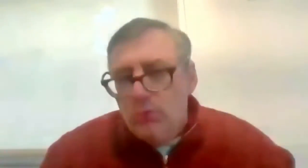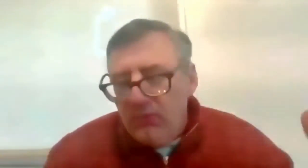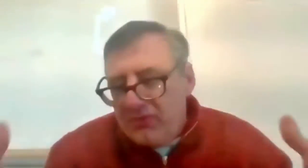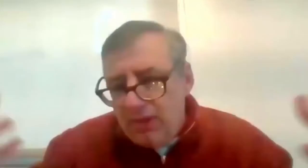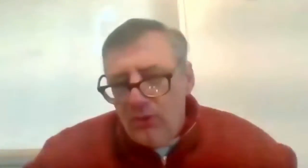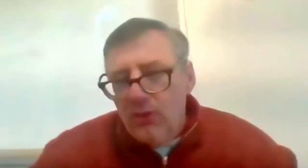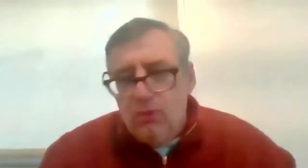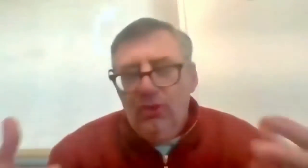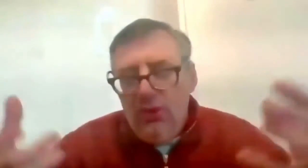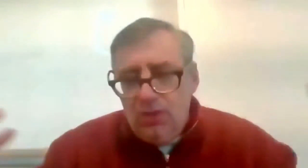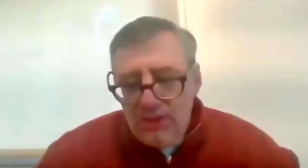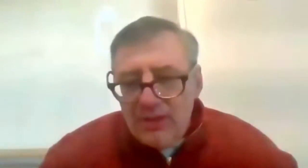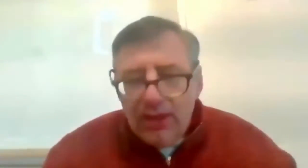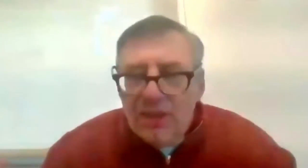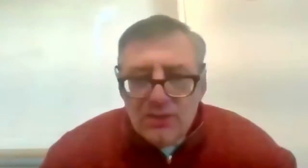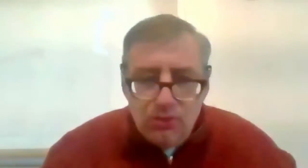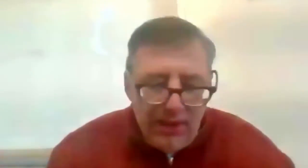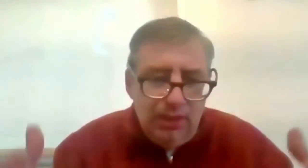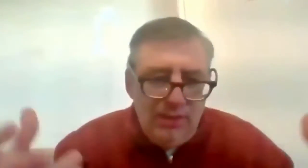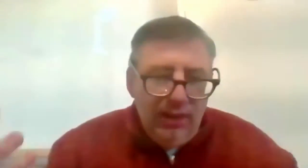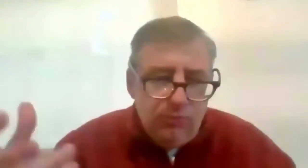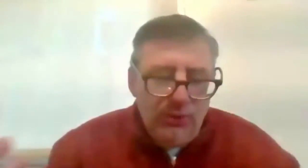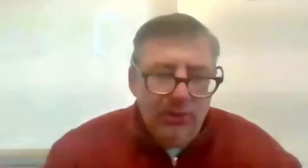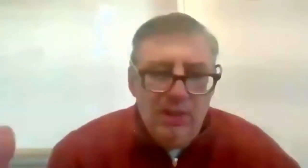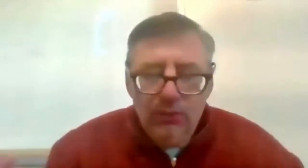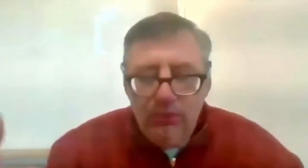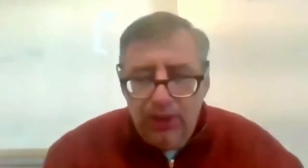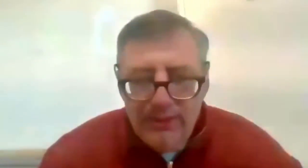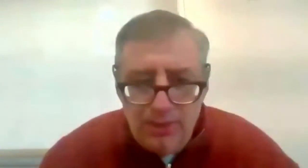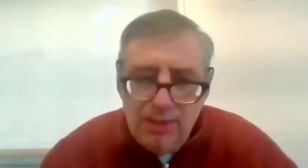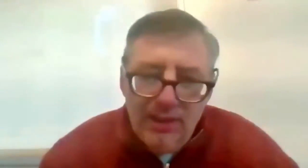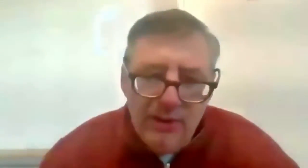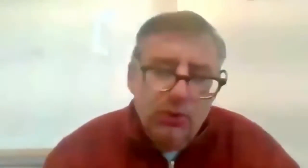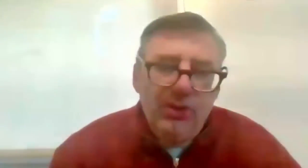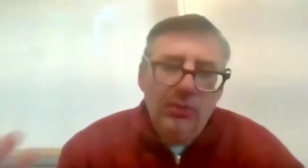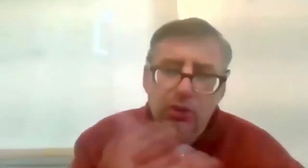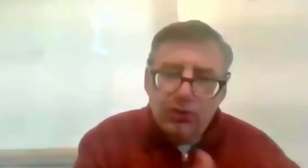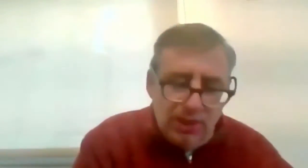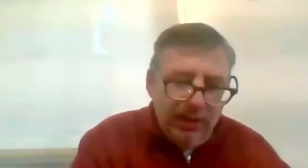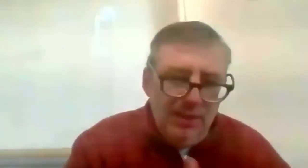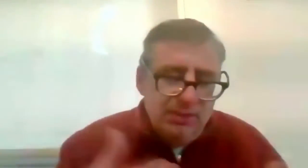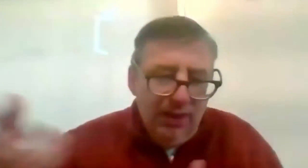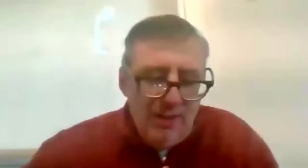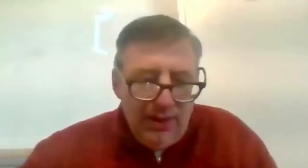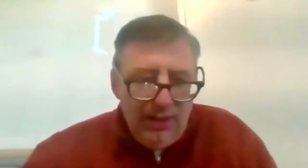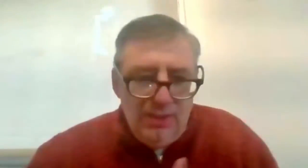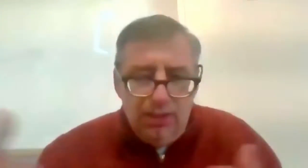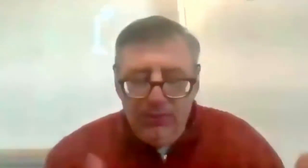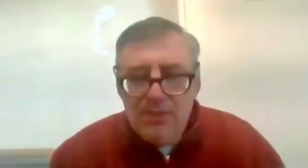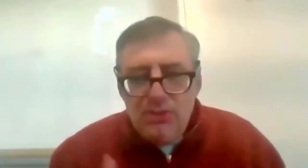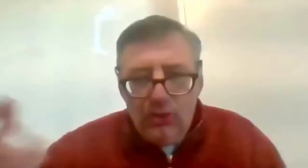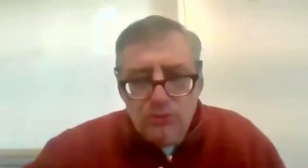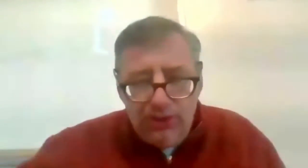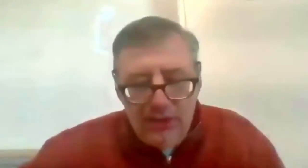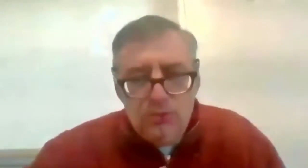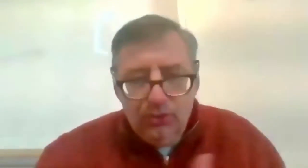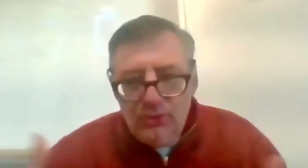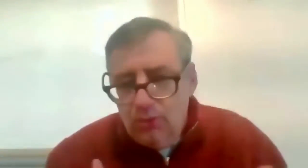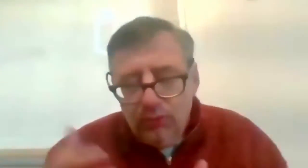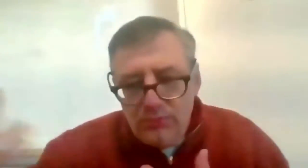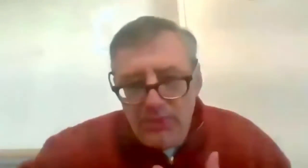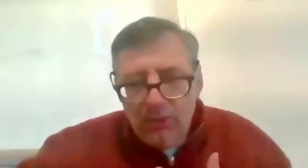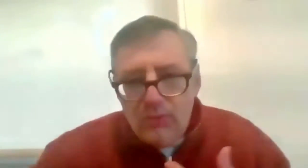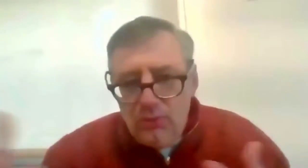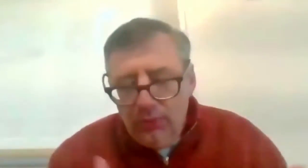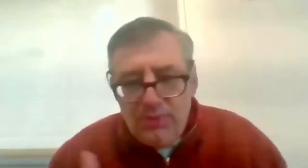supporting Rome as a beacon, as an international beacon of Latino culture. And so Buenos